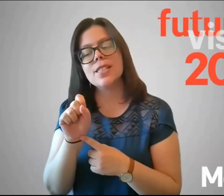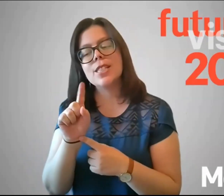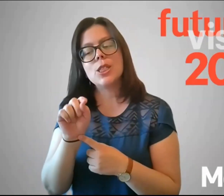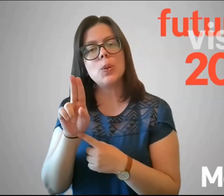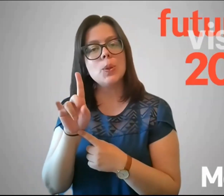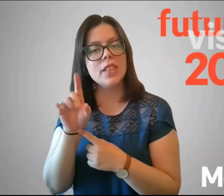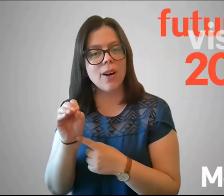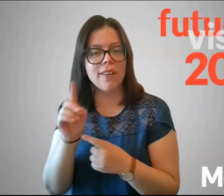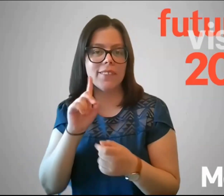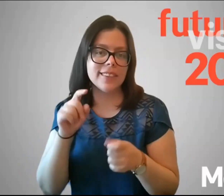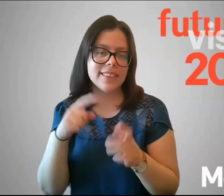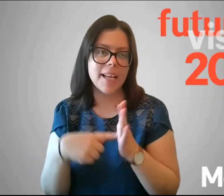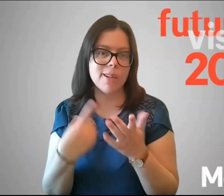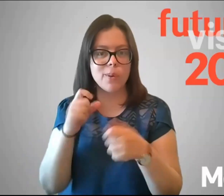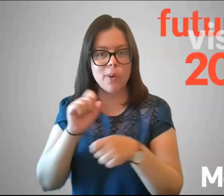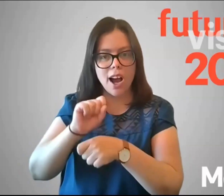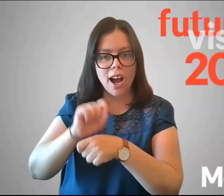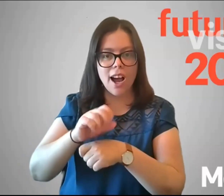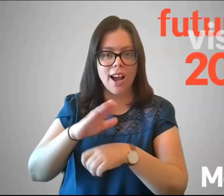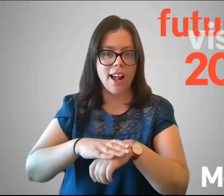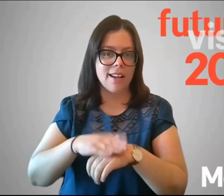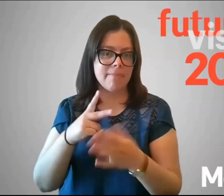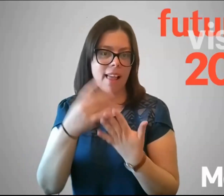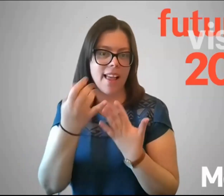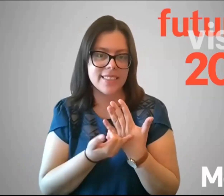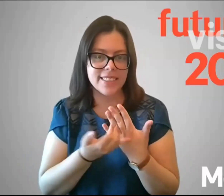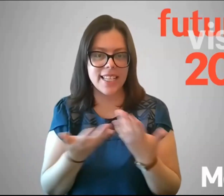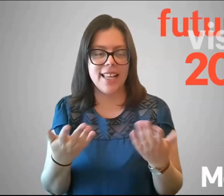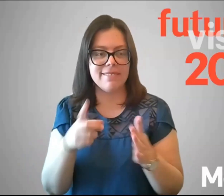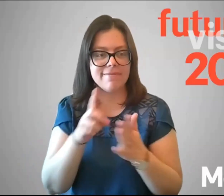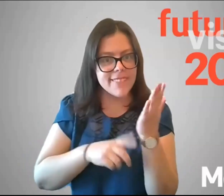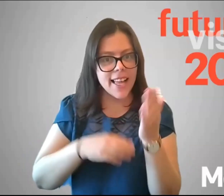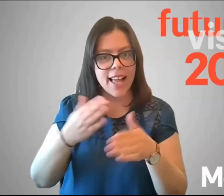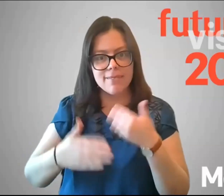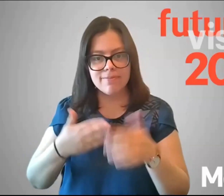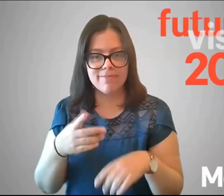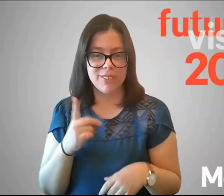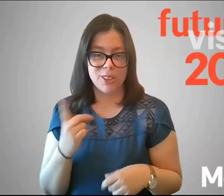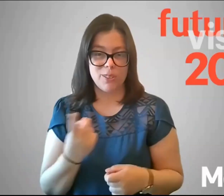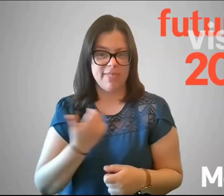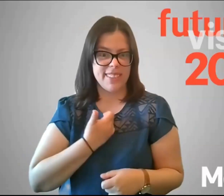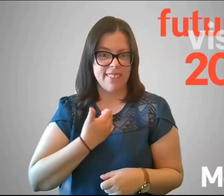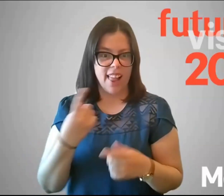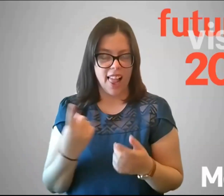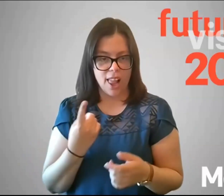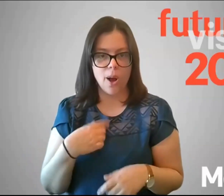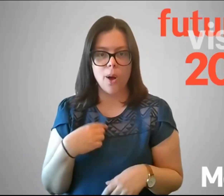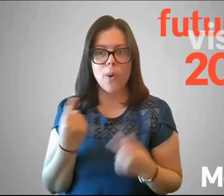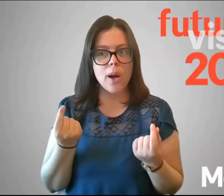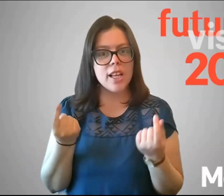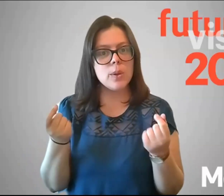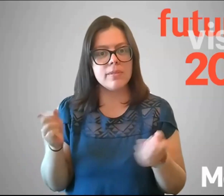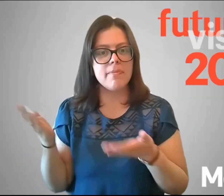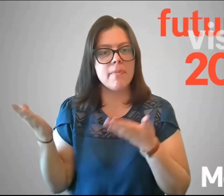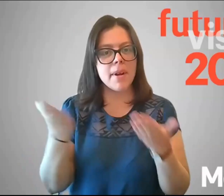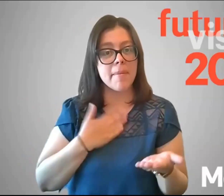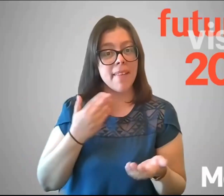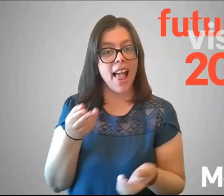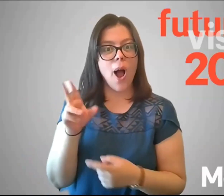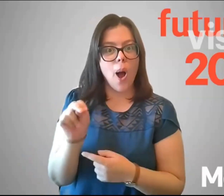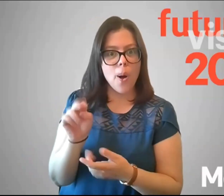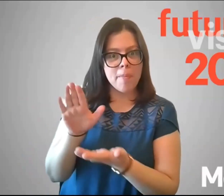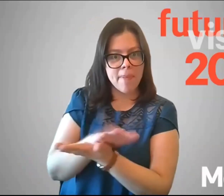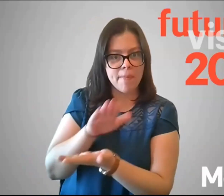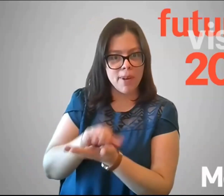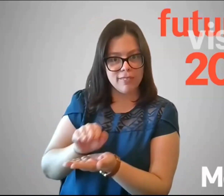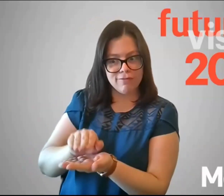Once I did not have interpreters in the class, like for studio work, for example, if I were going to work on a project and I was by myself without an